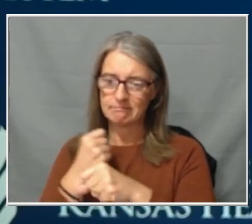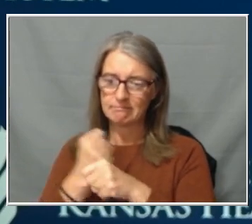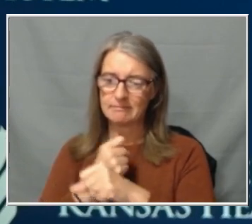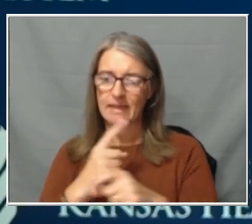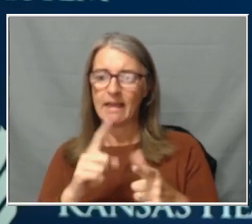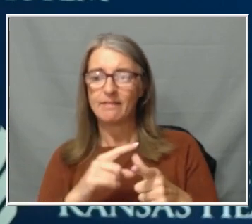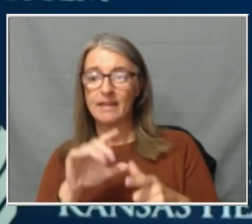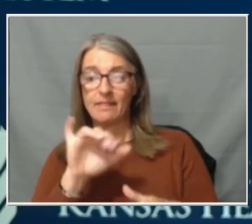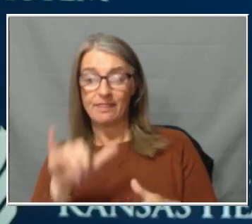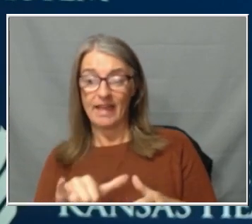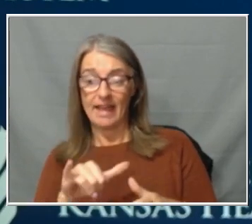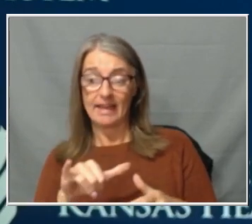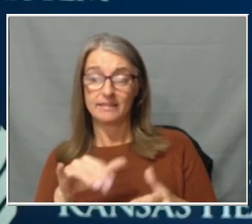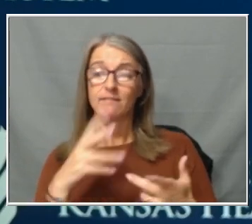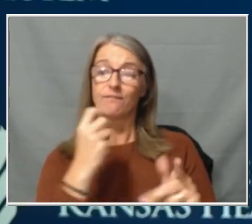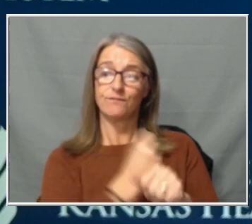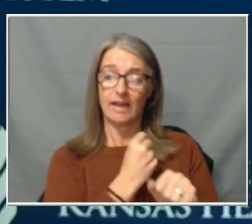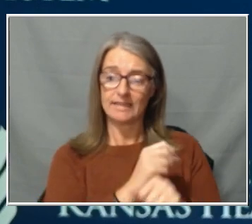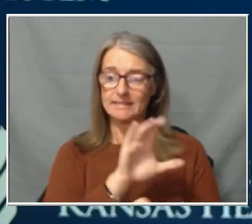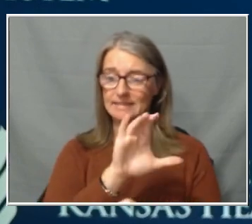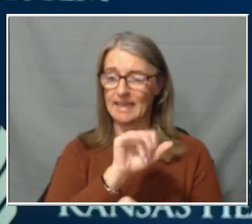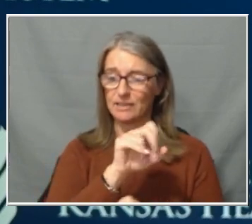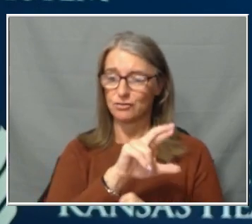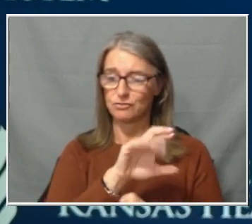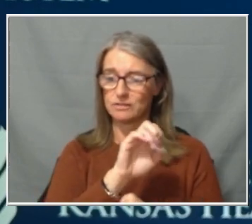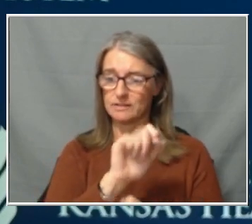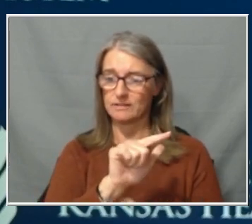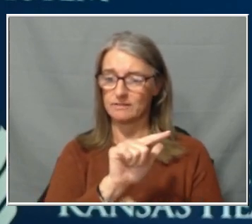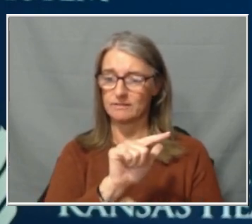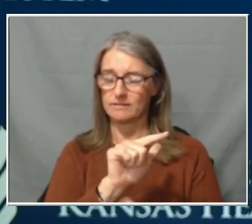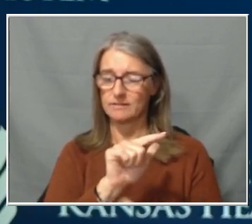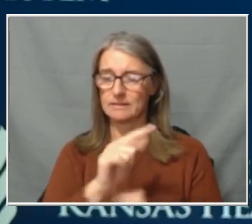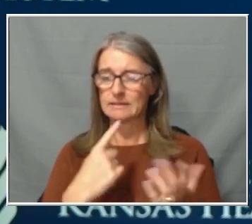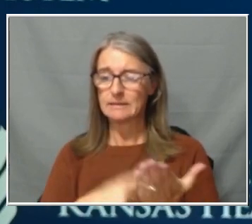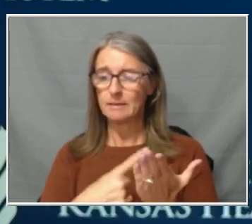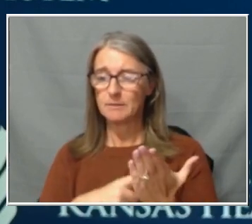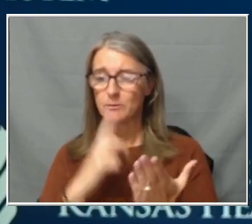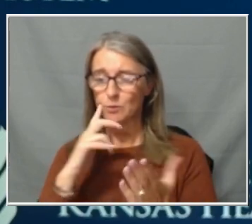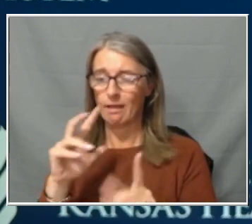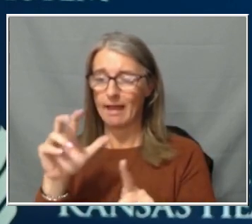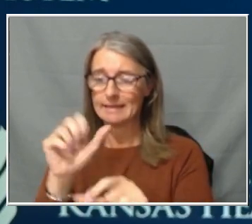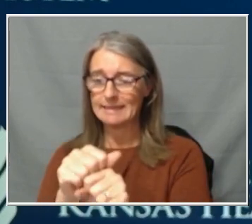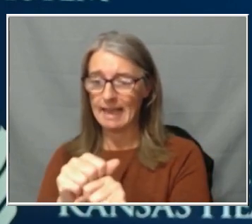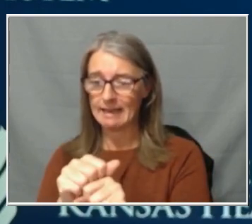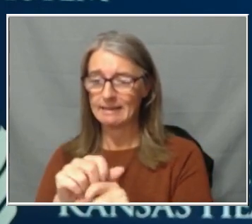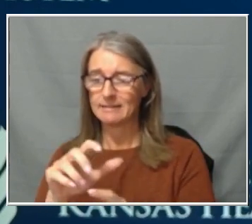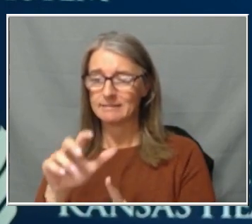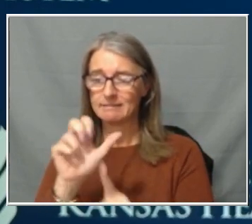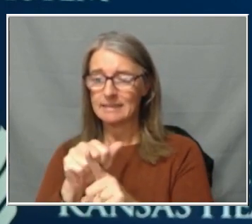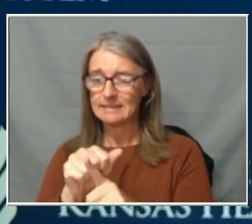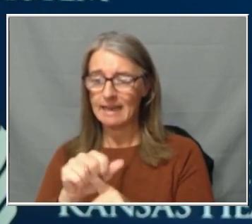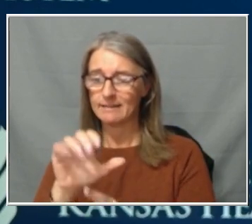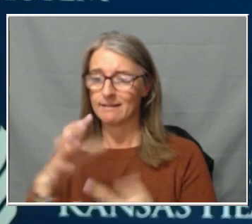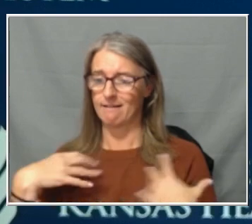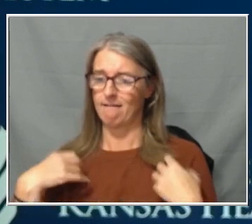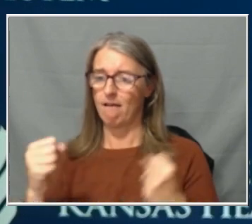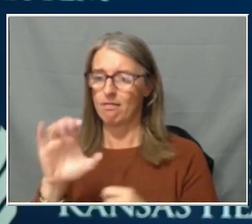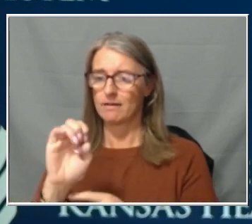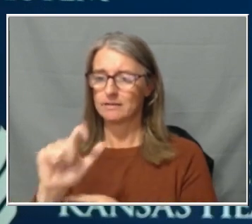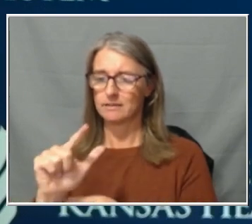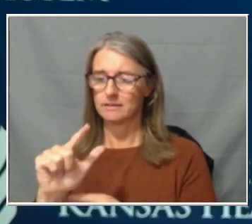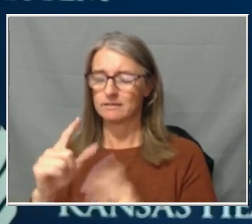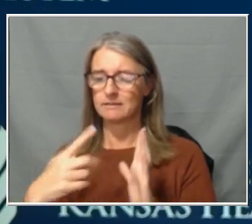cells. But part of the problem is sometimes those activated immune cells go after healthy cells, and that's when we see side effects with immunotherapy.